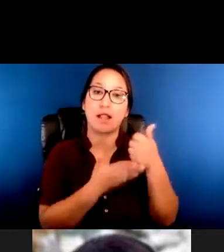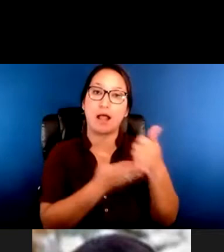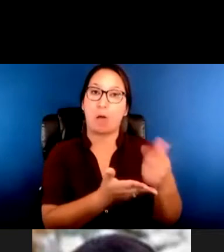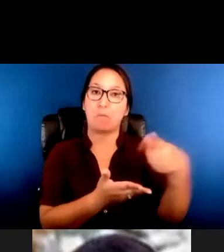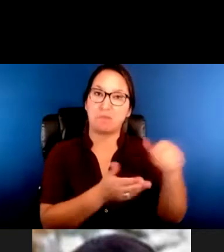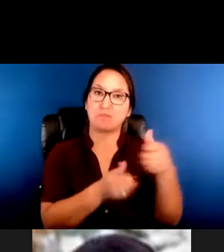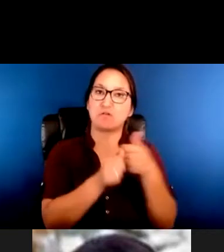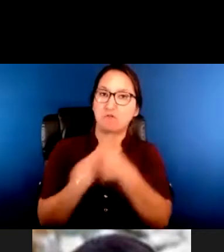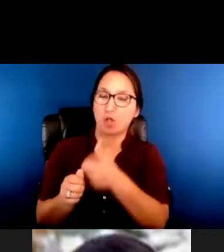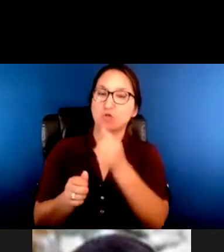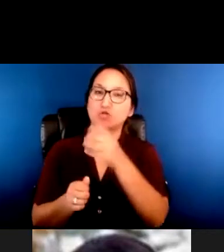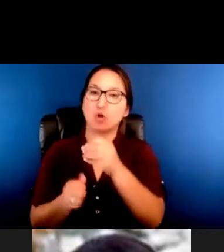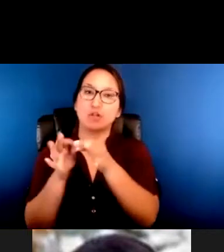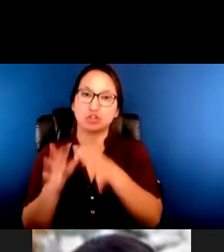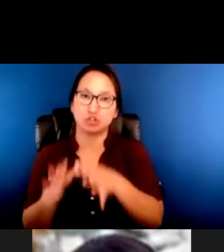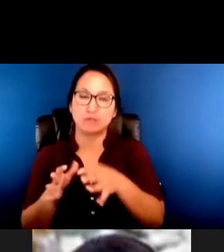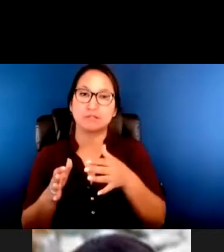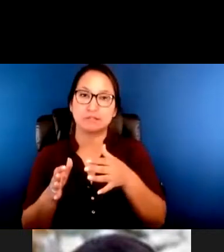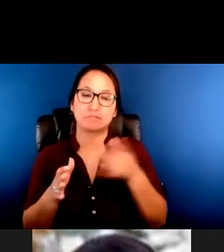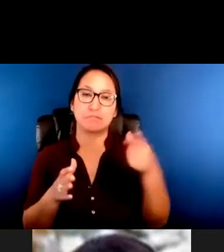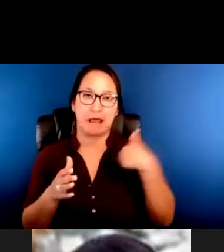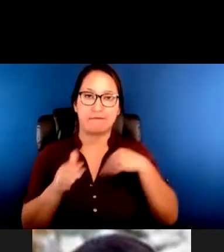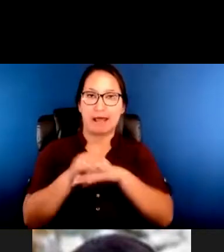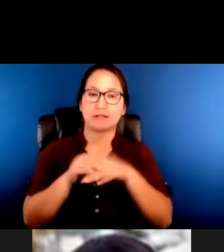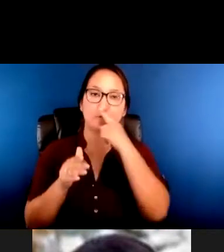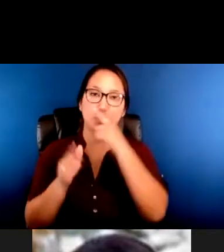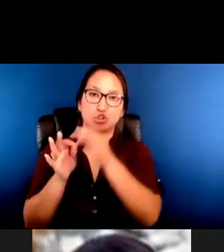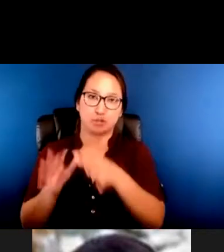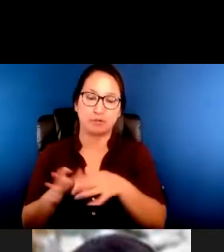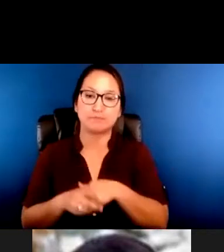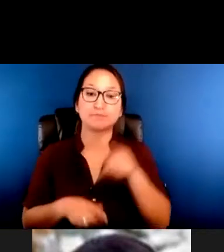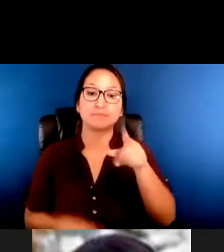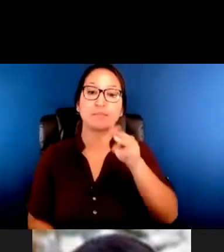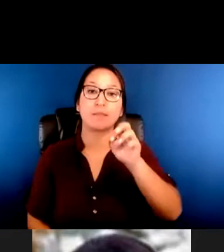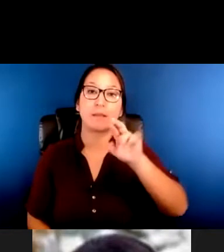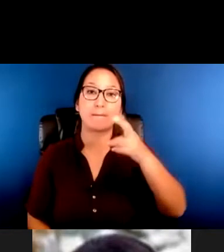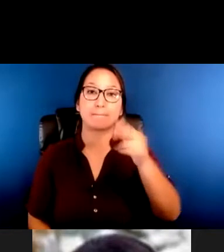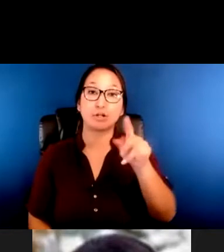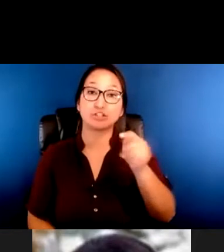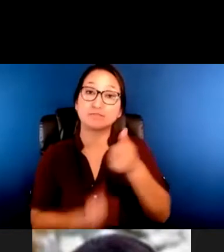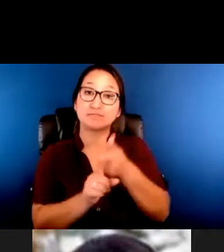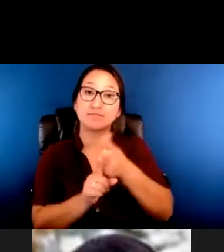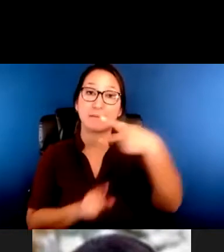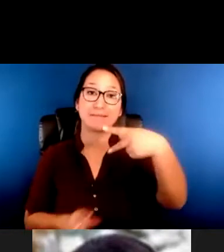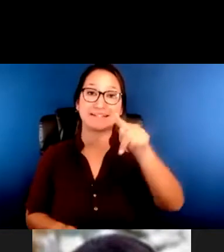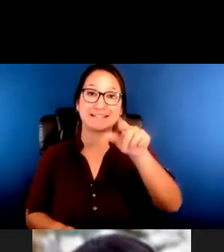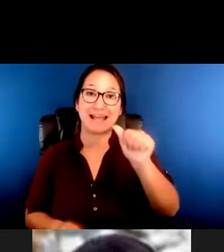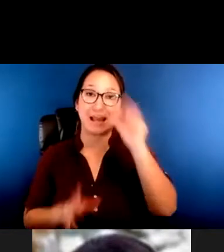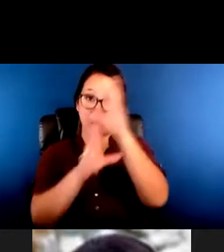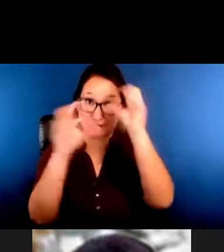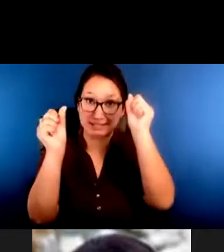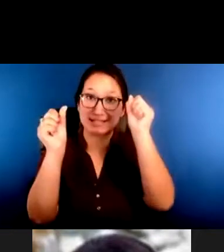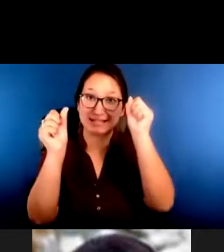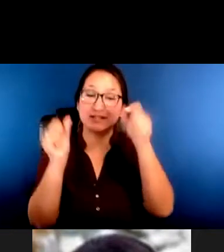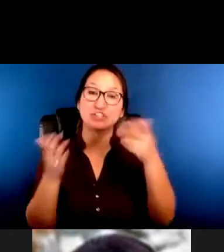to people who may need them. So Ms. Merchant is our PTA president, and she's here today also to